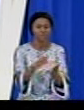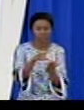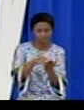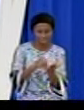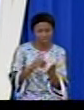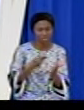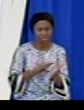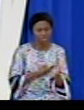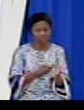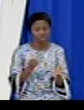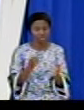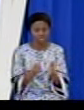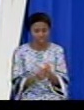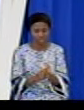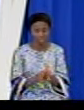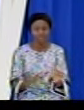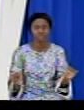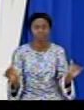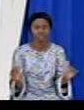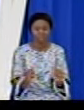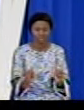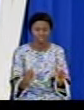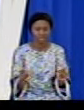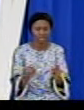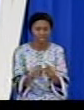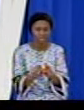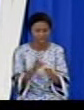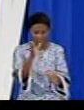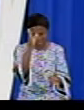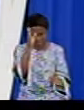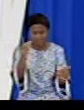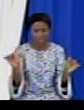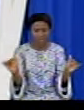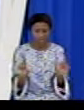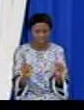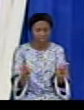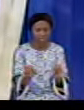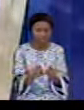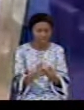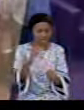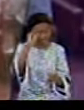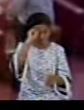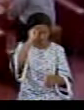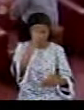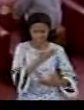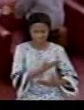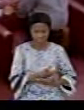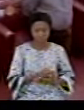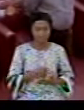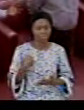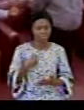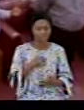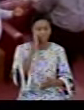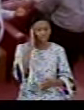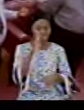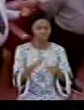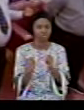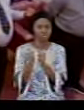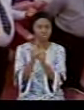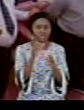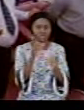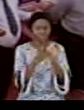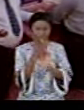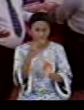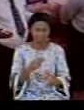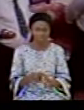Son, we all will walk into heaven on the last day in Jesus' name. Help